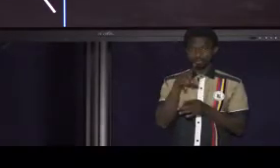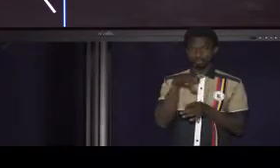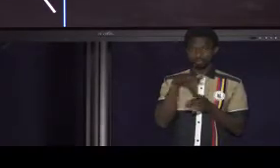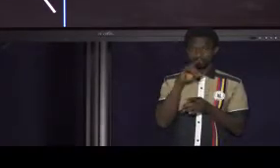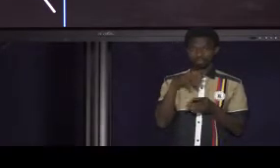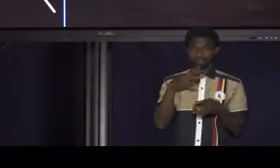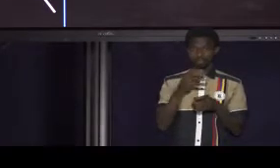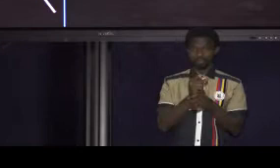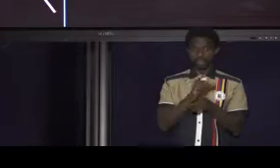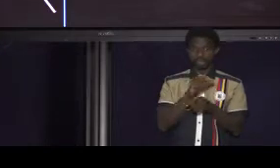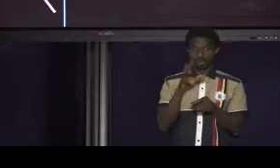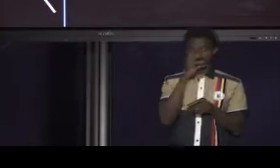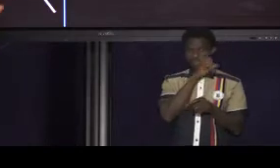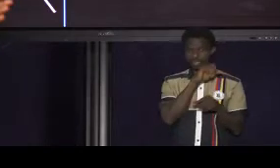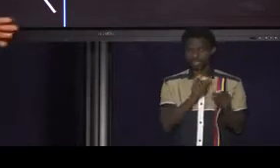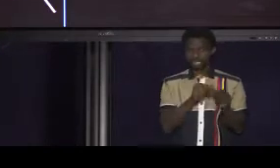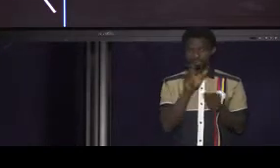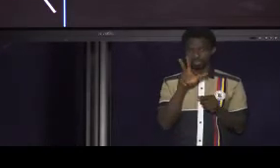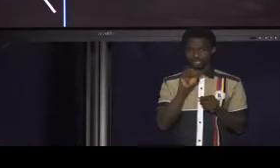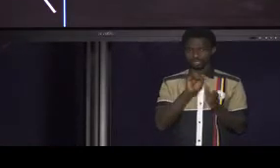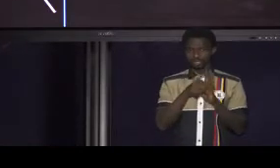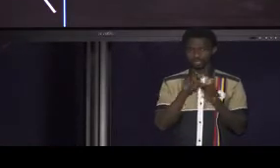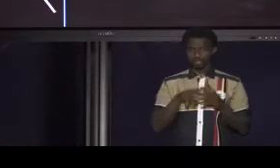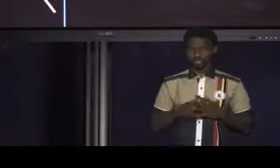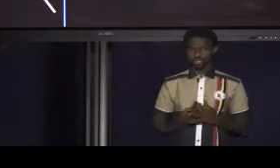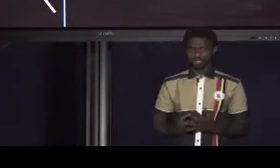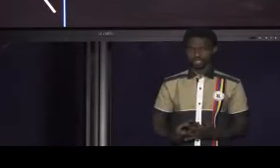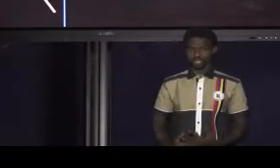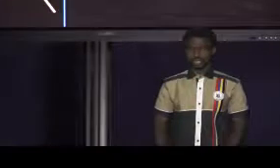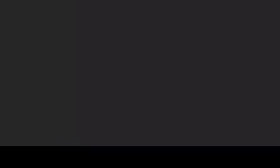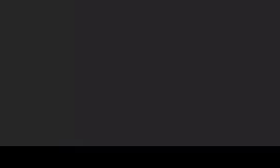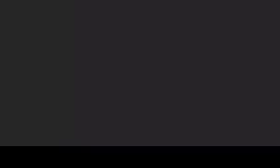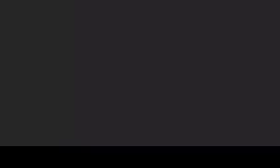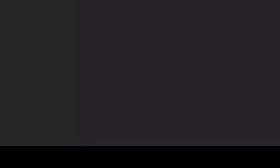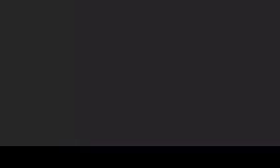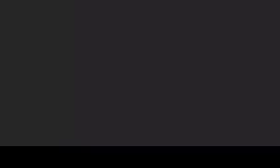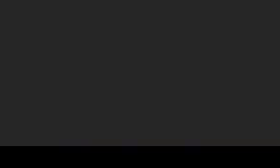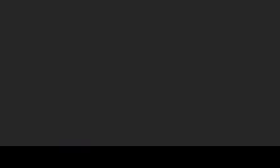that one. You have to find the missing angle. You have 30 seconds. Begin.